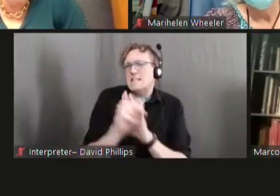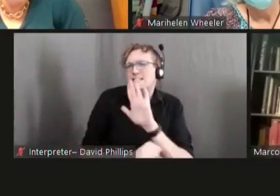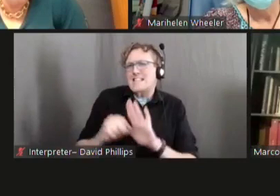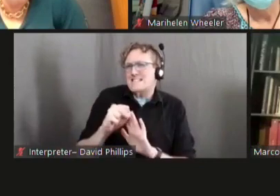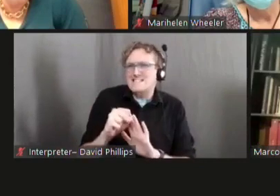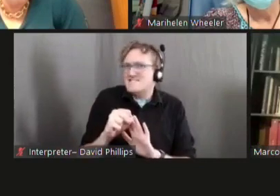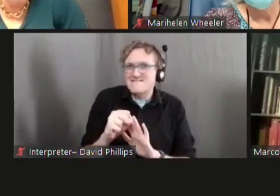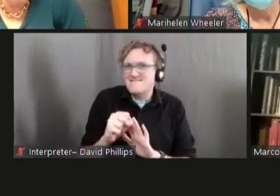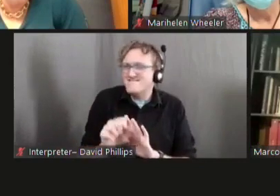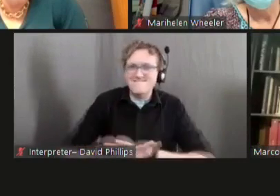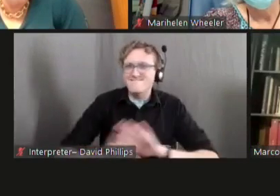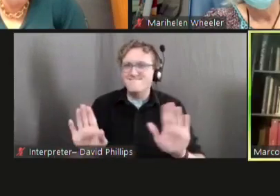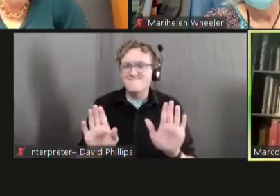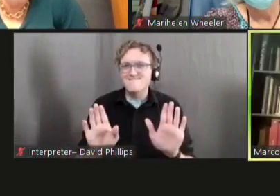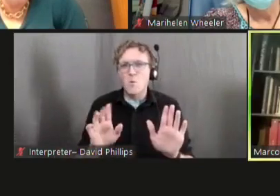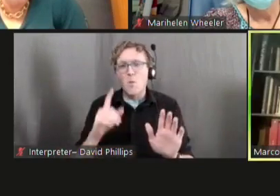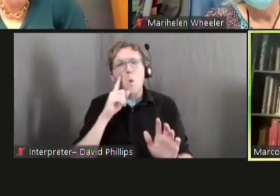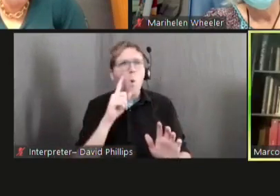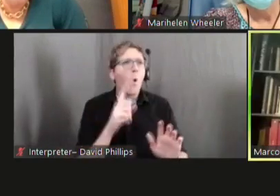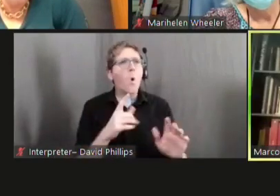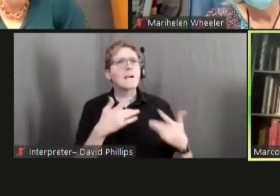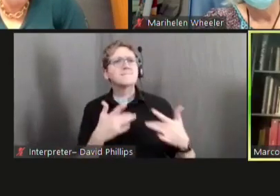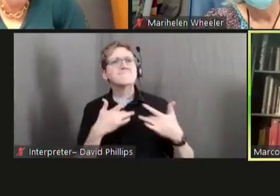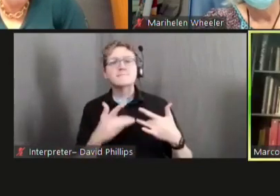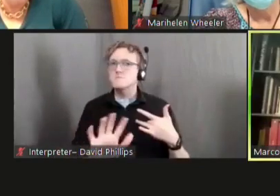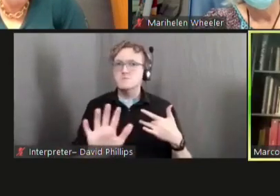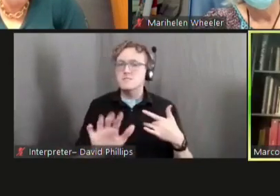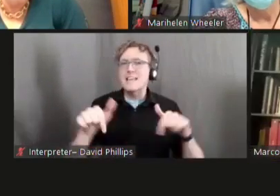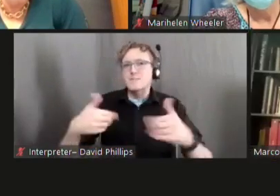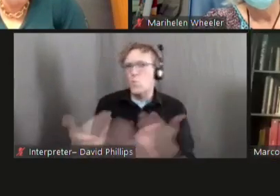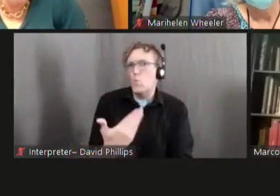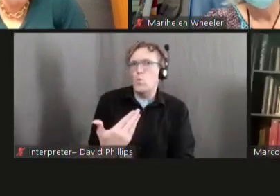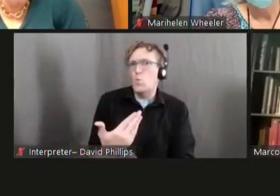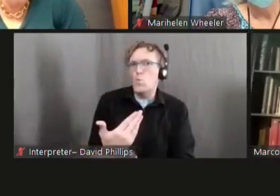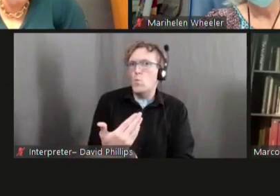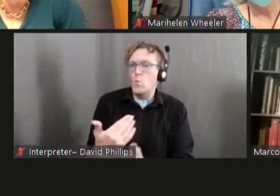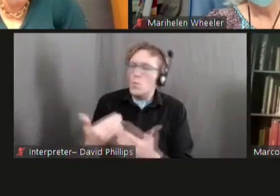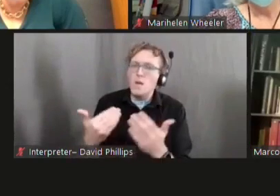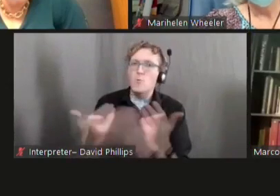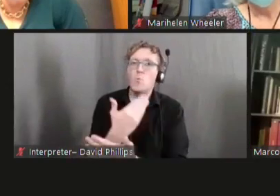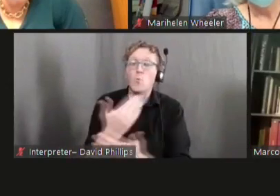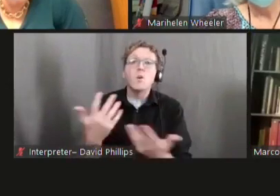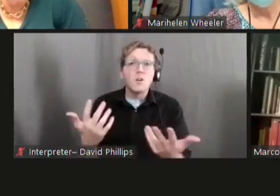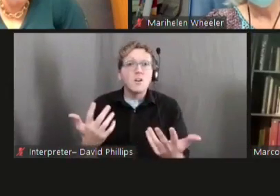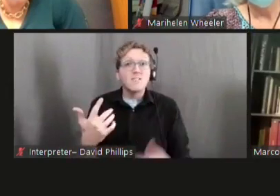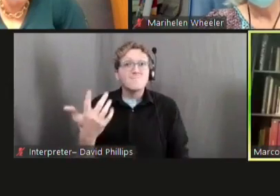variation that is expected. This is a new game. It's a new game caused by the fact that,